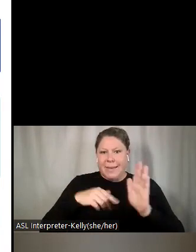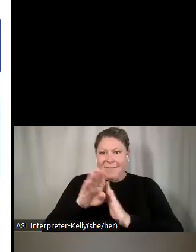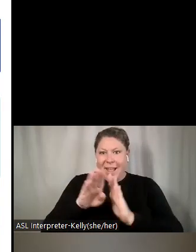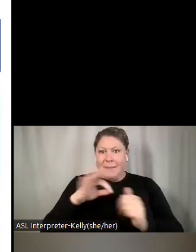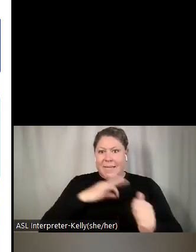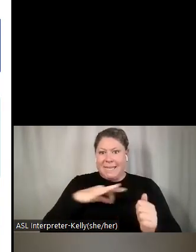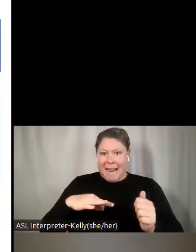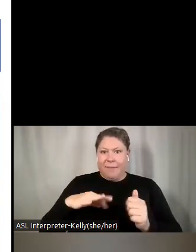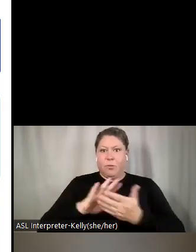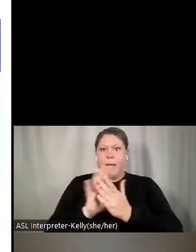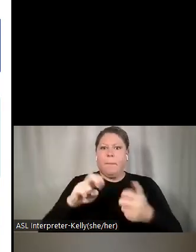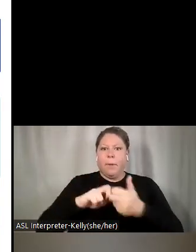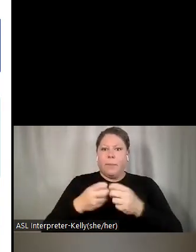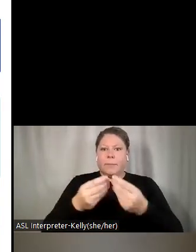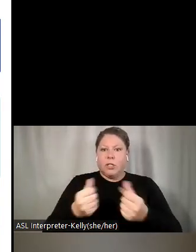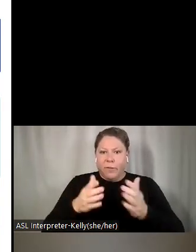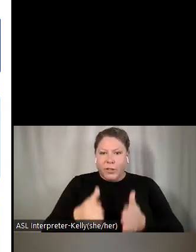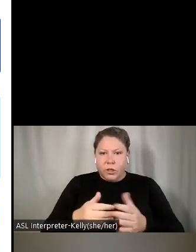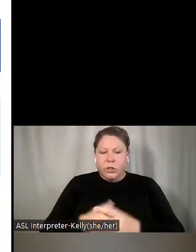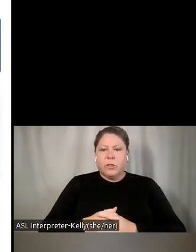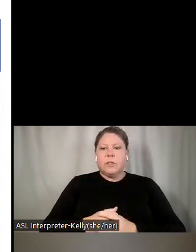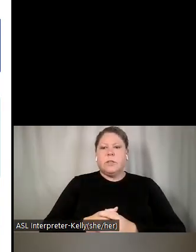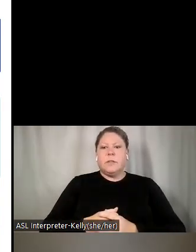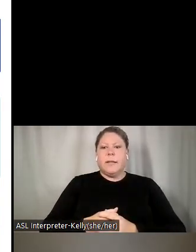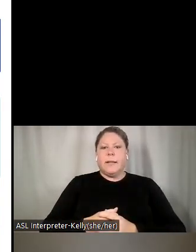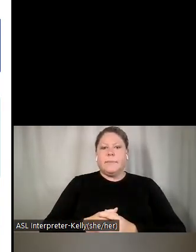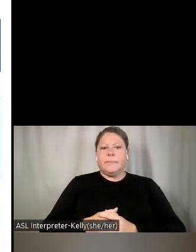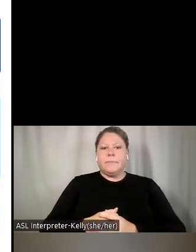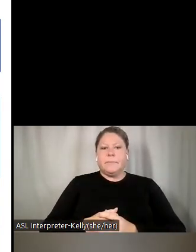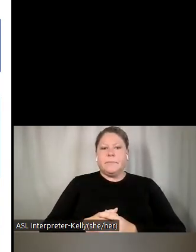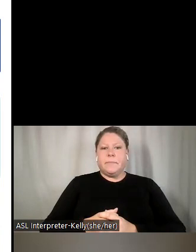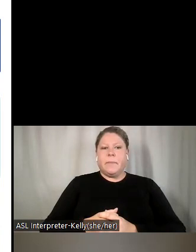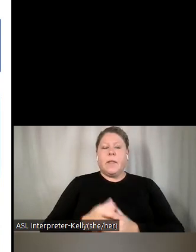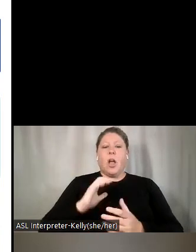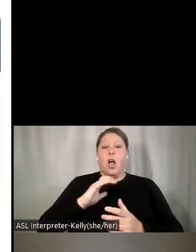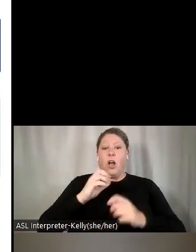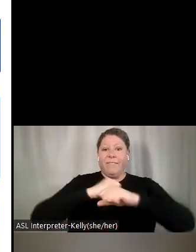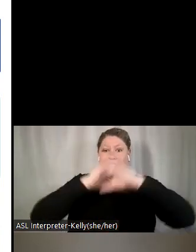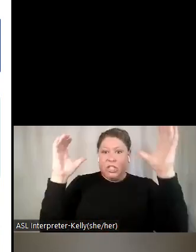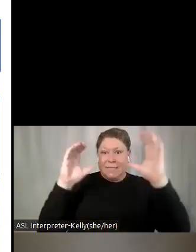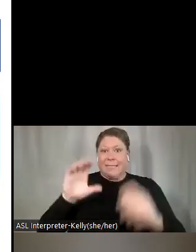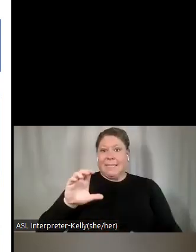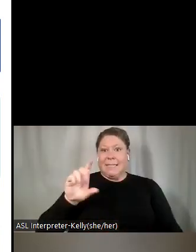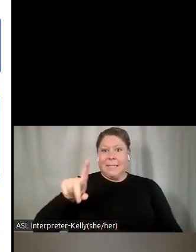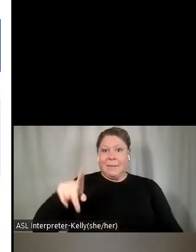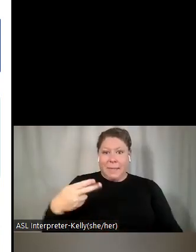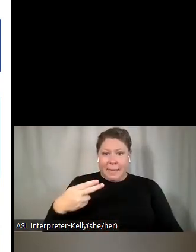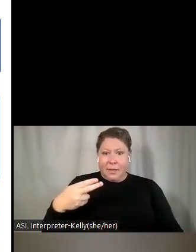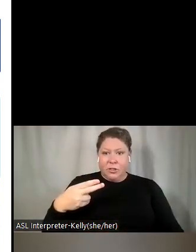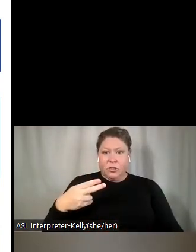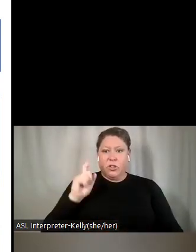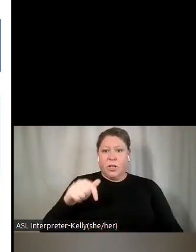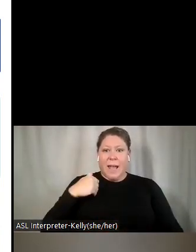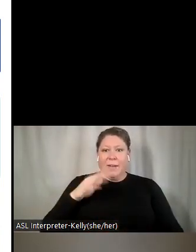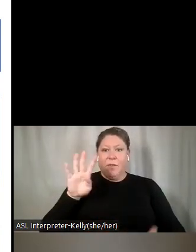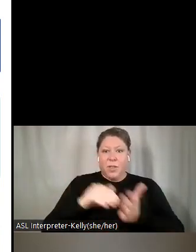solvers and to embody lean leadership principles. Our vision is that CDPH consists of